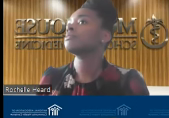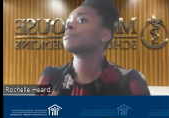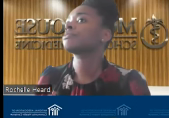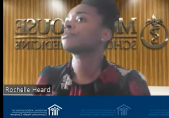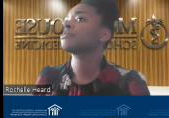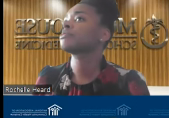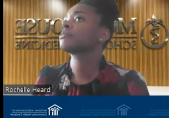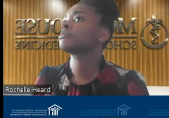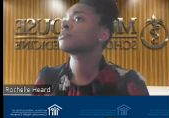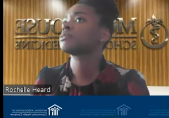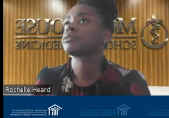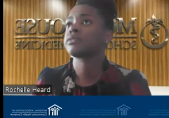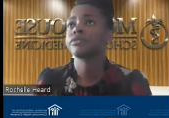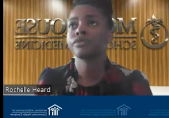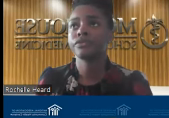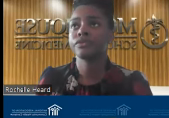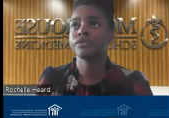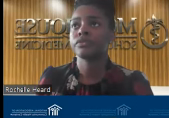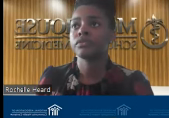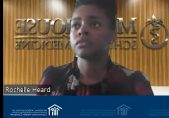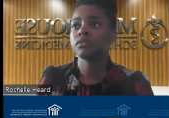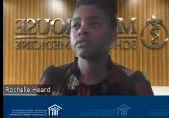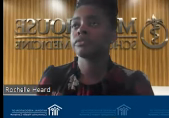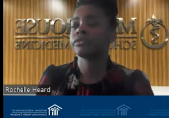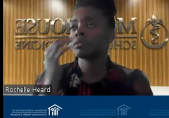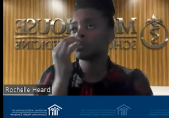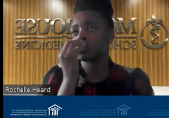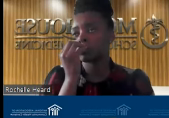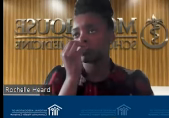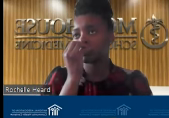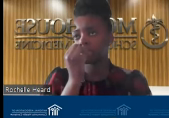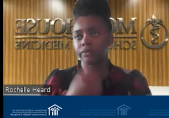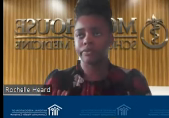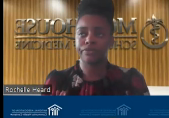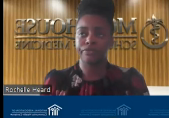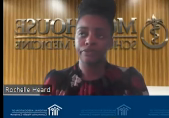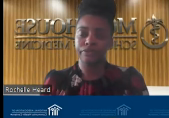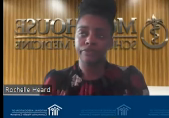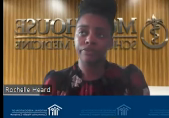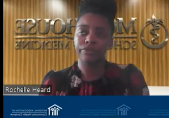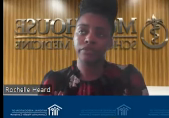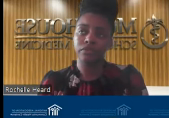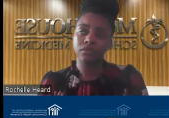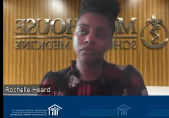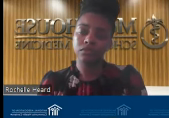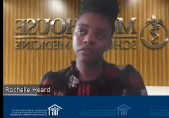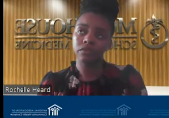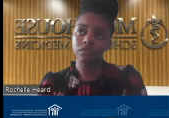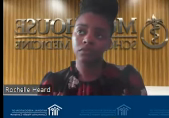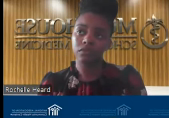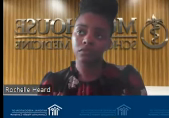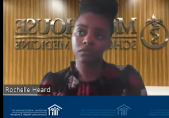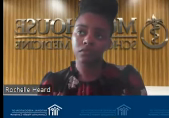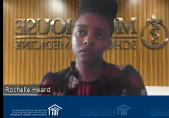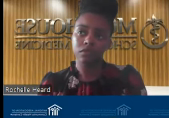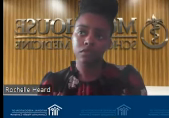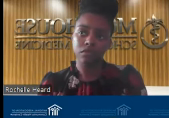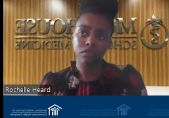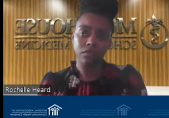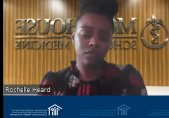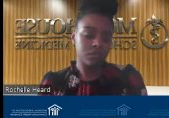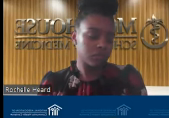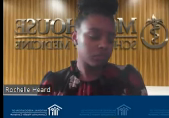But we want to thank all of our presenters for the informative and engaging presentations. We've had some great